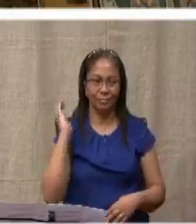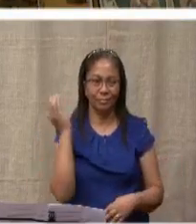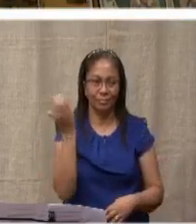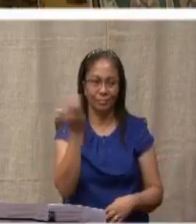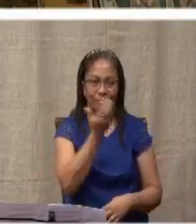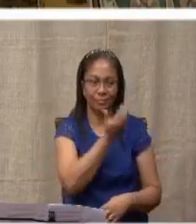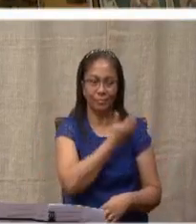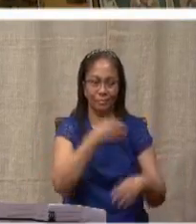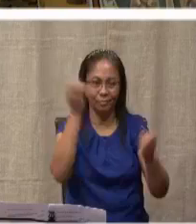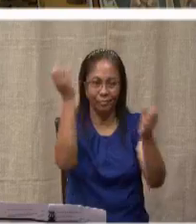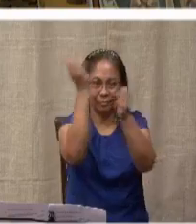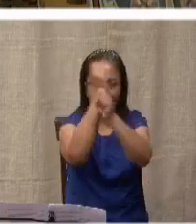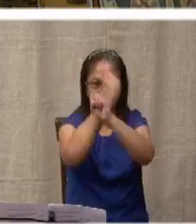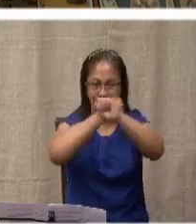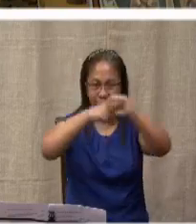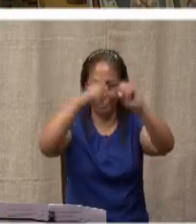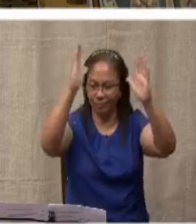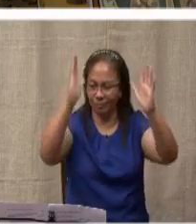jesus